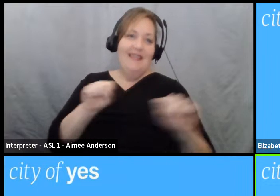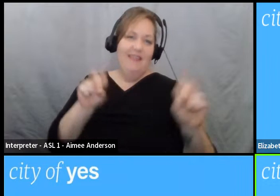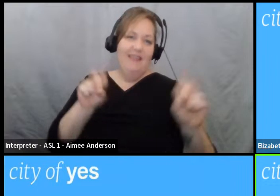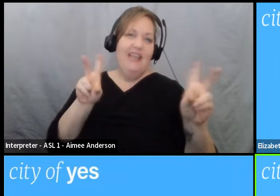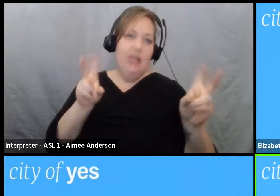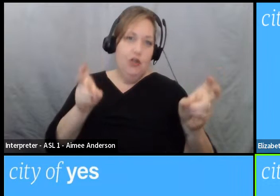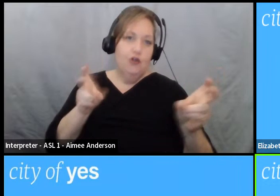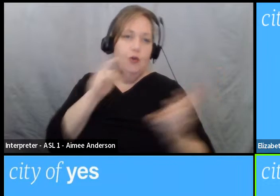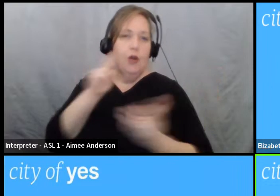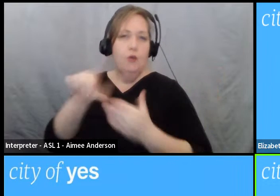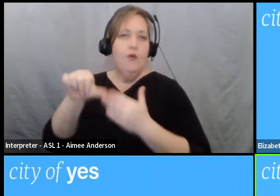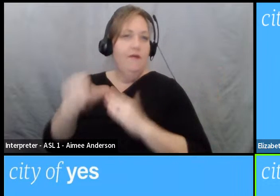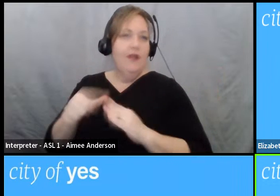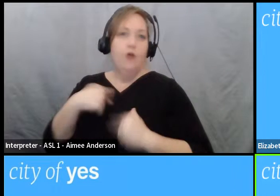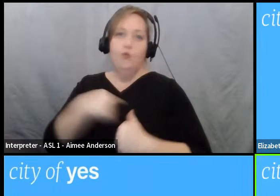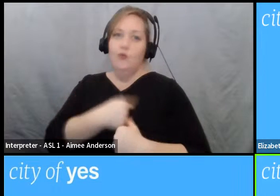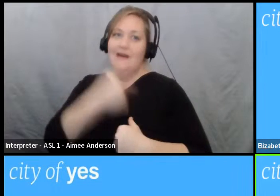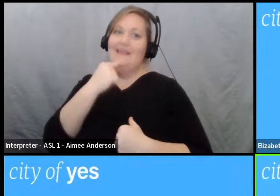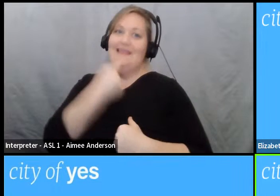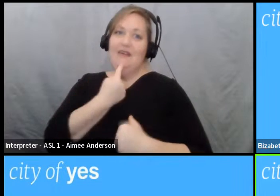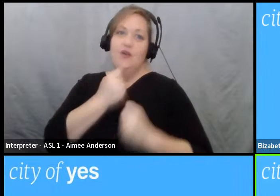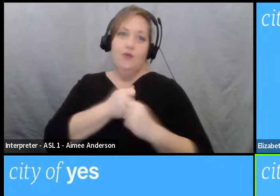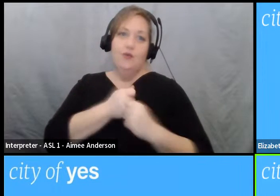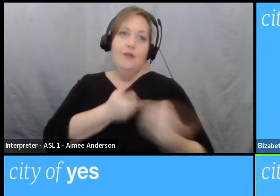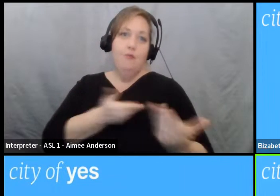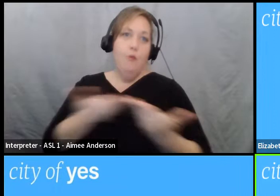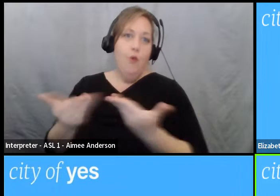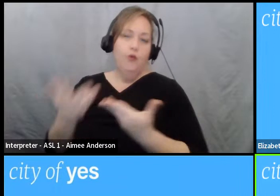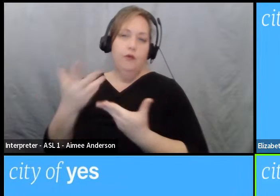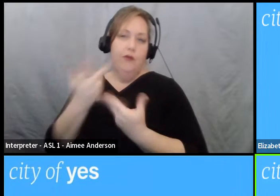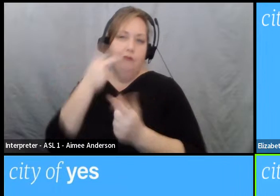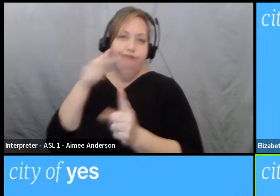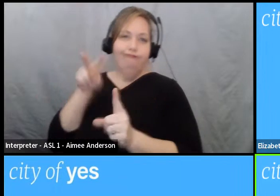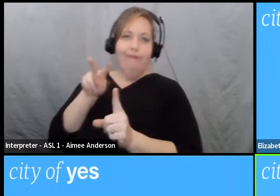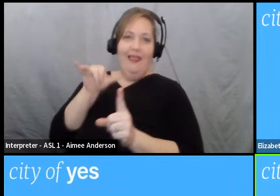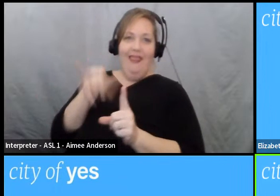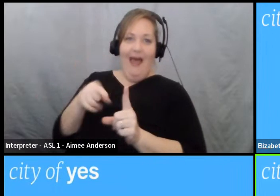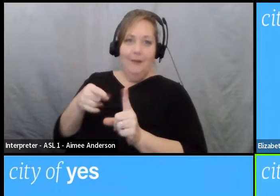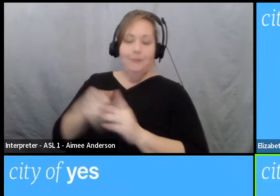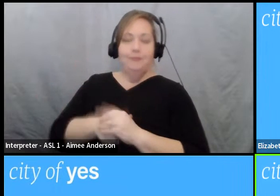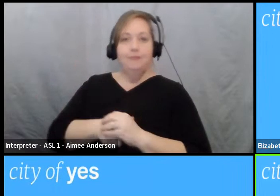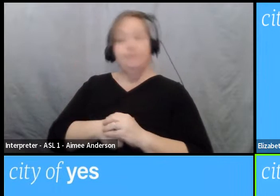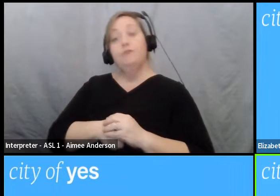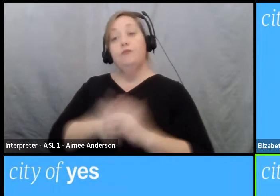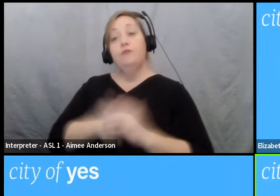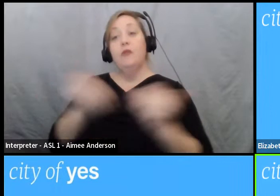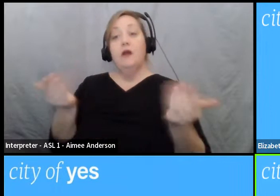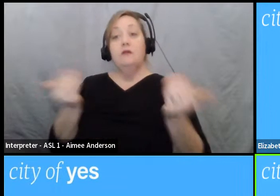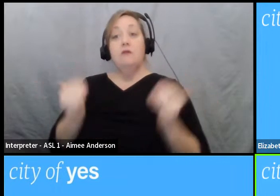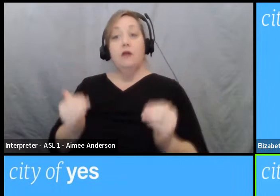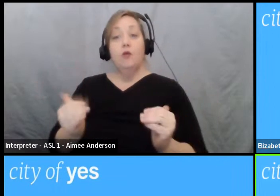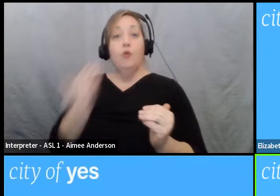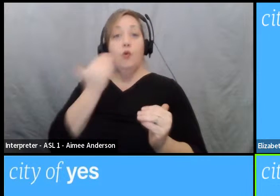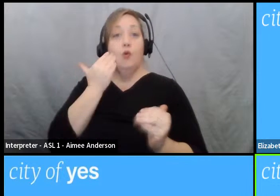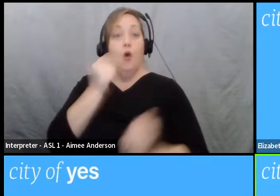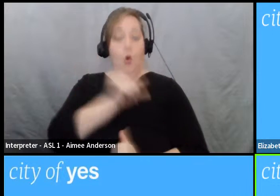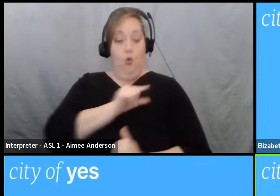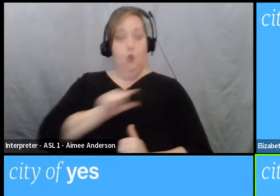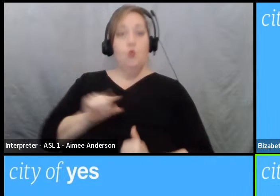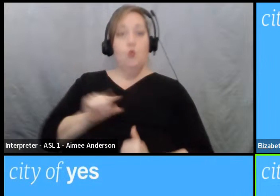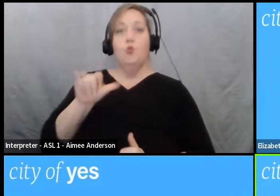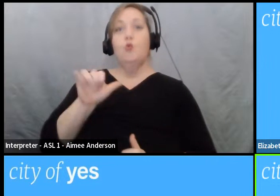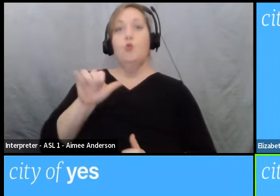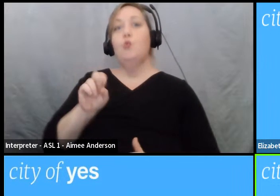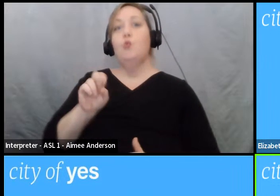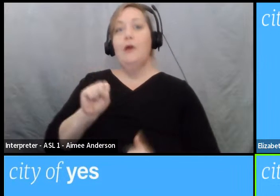overemphasize how seriously we take that with these proposals. Next, I also want to acknowledge that Queens